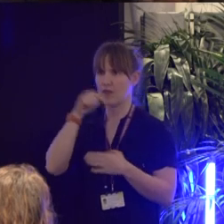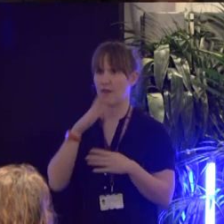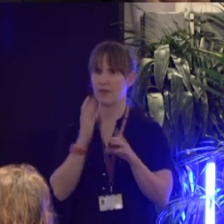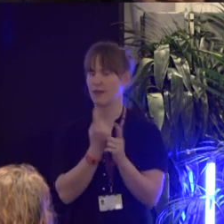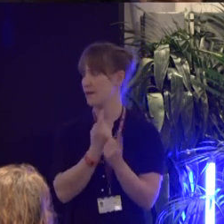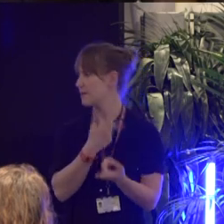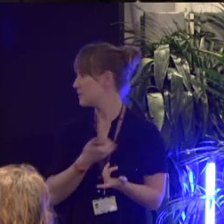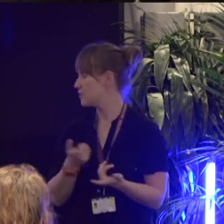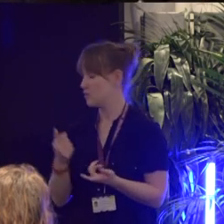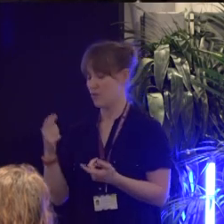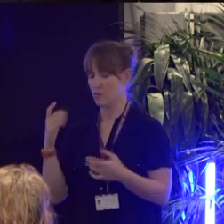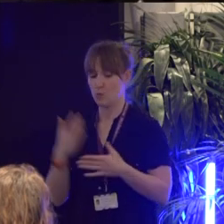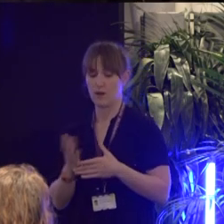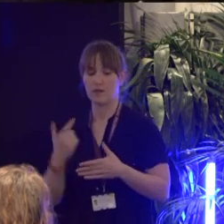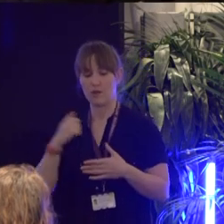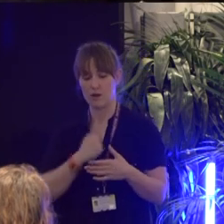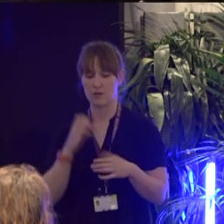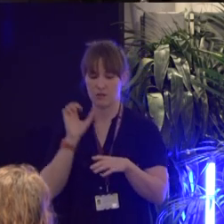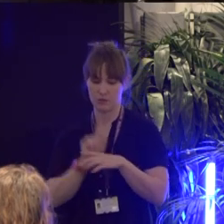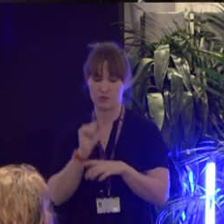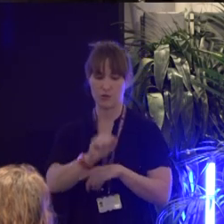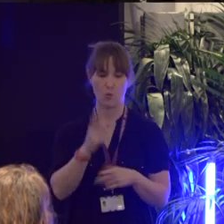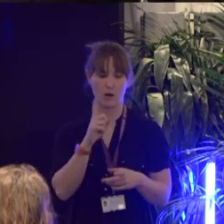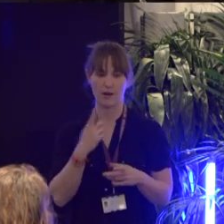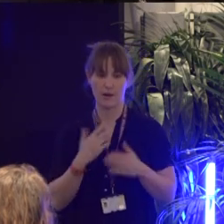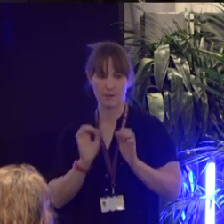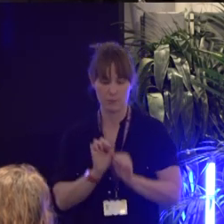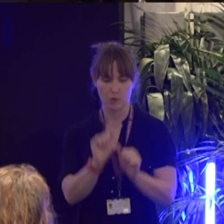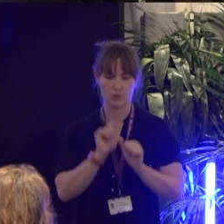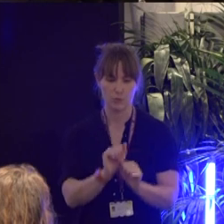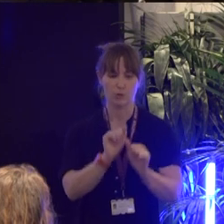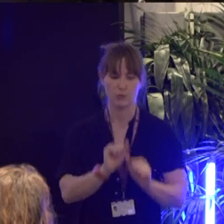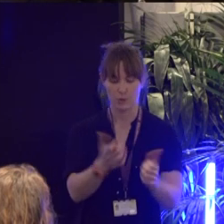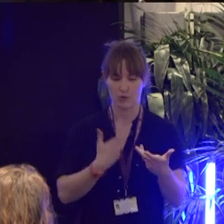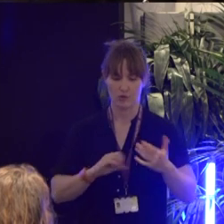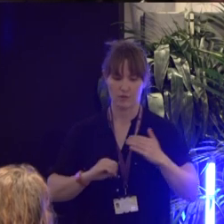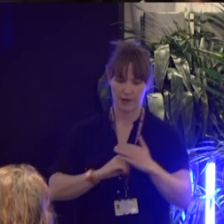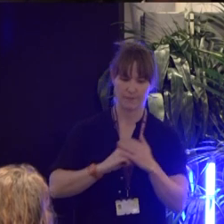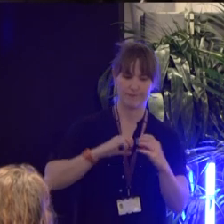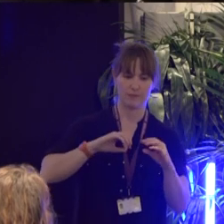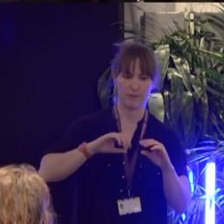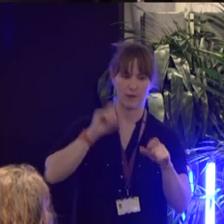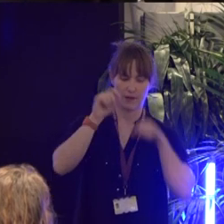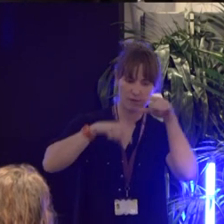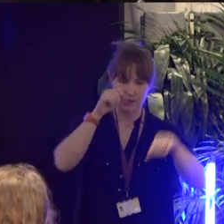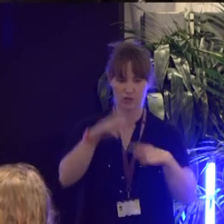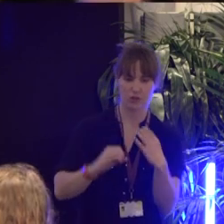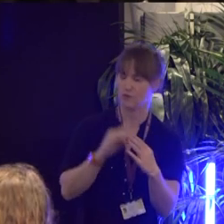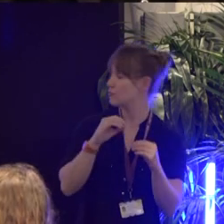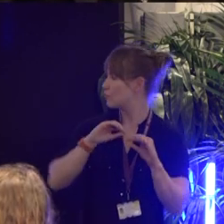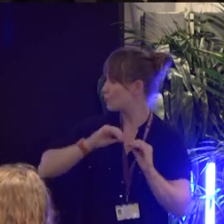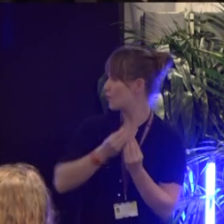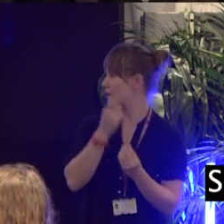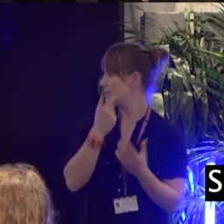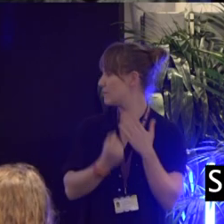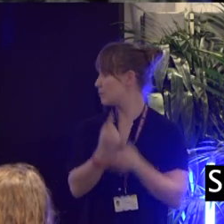job of art and culture is to push invention, and that's a really hard thing to figure out. It needs space to grow.